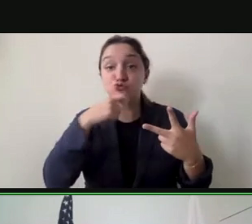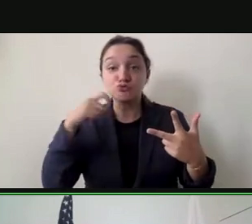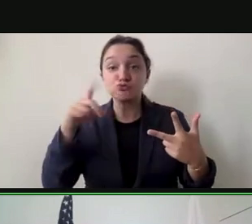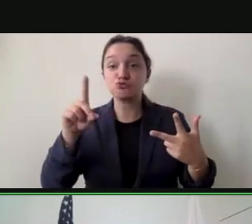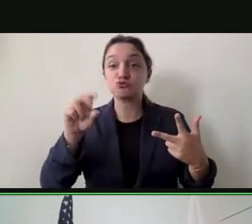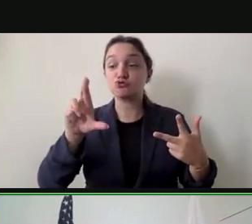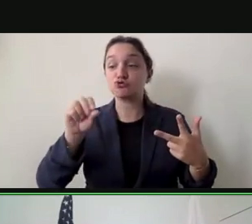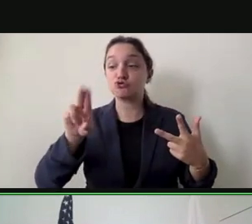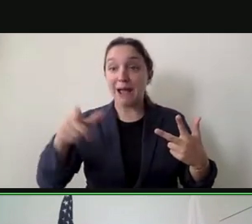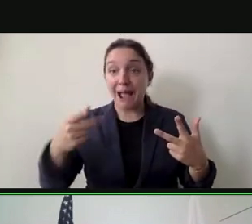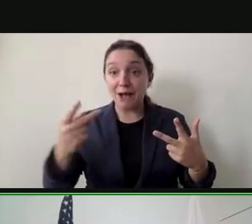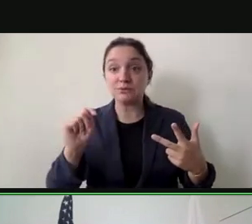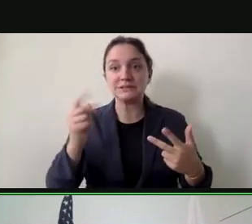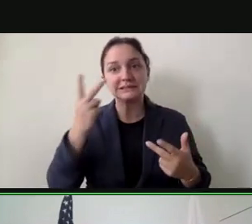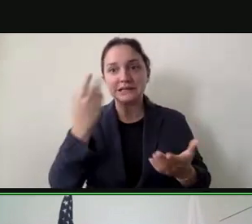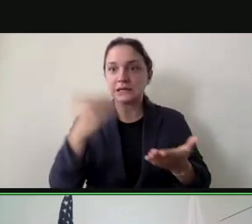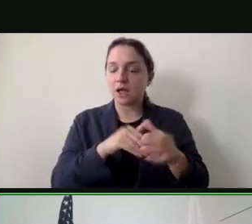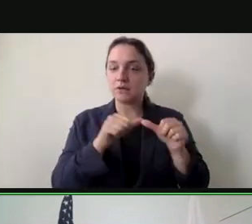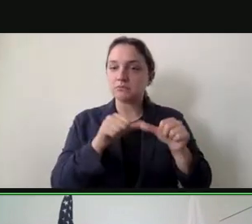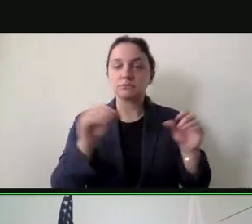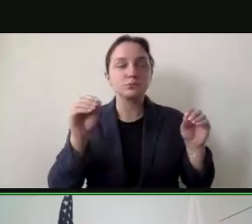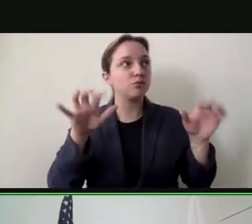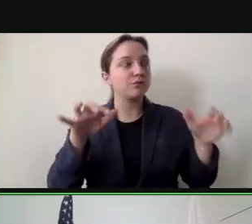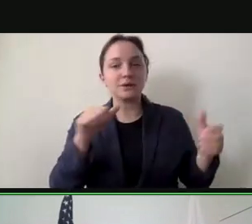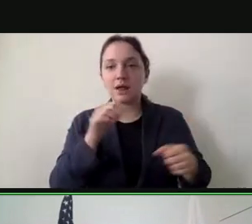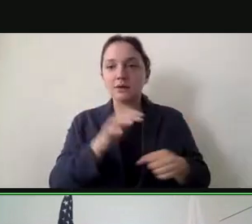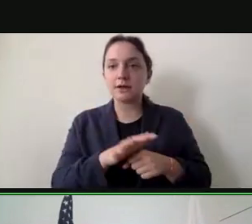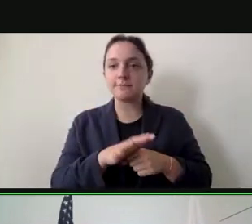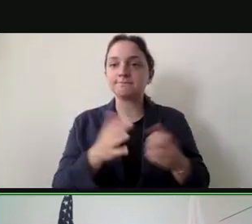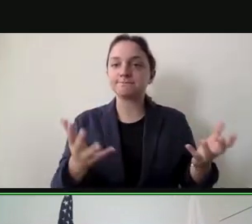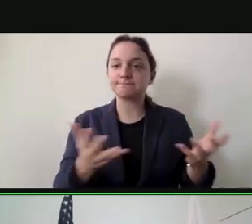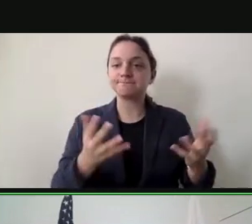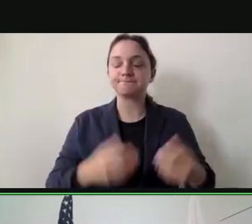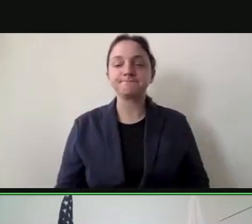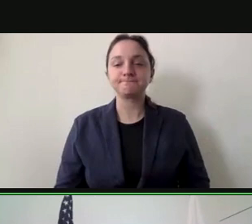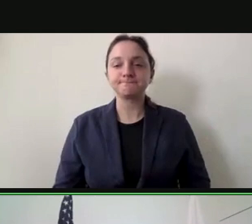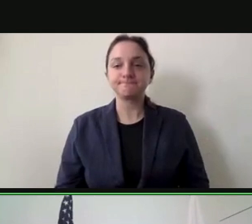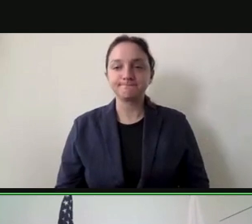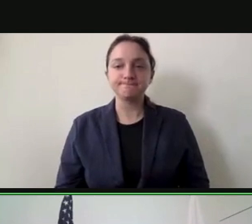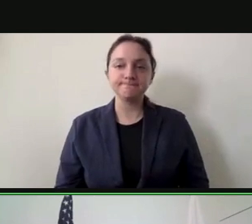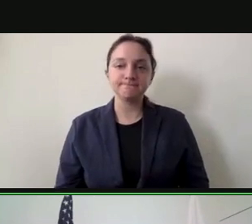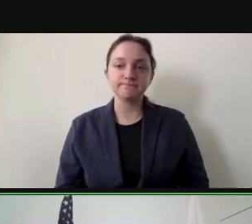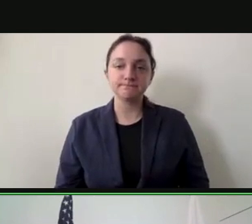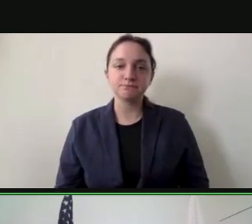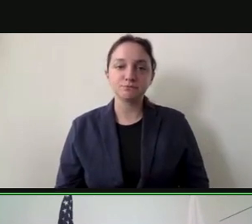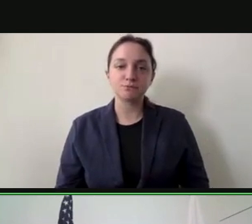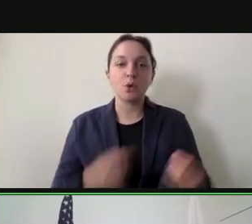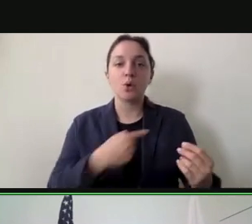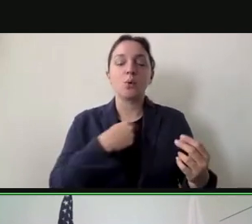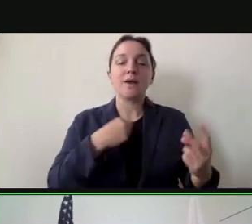into yet another year of record-breaking drought. So the manifest